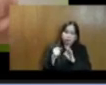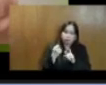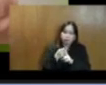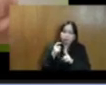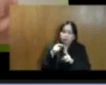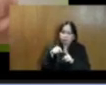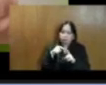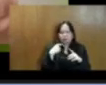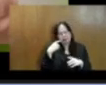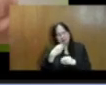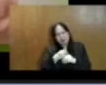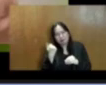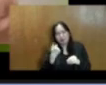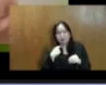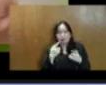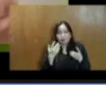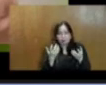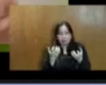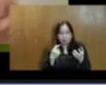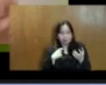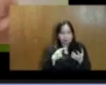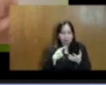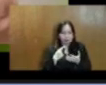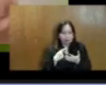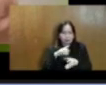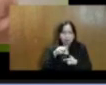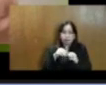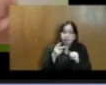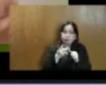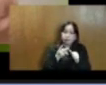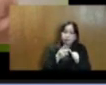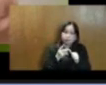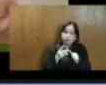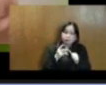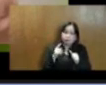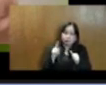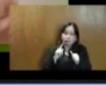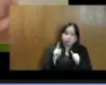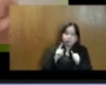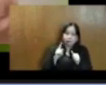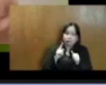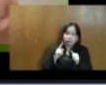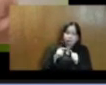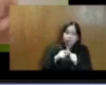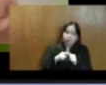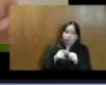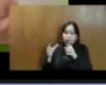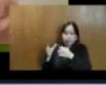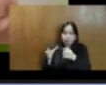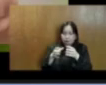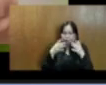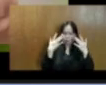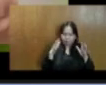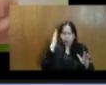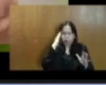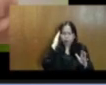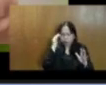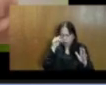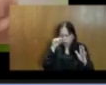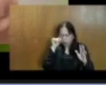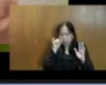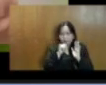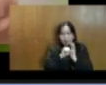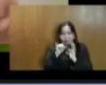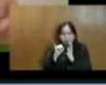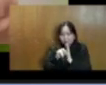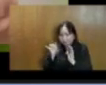this, of course, I would like to, that part of the priorities, of course, are these priority sectors that we have already identified.